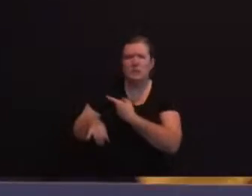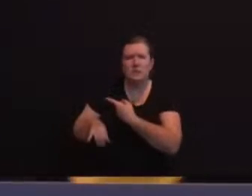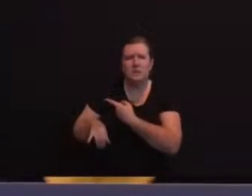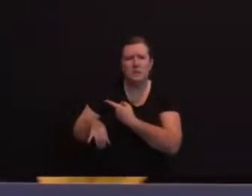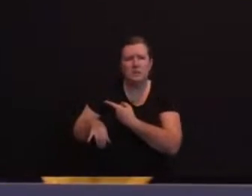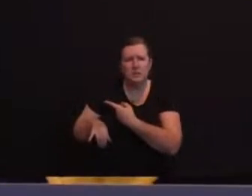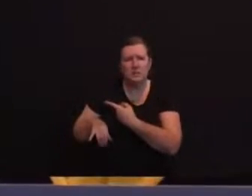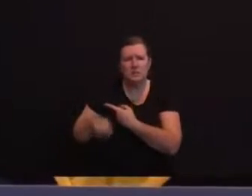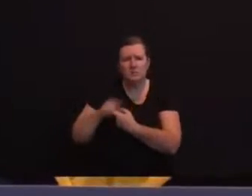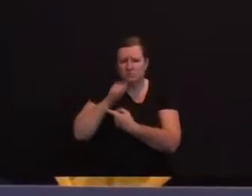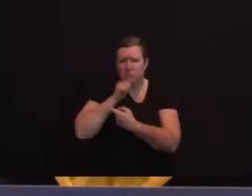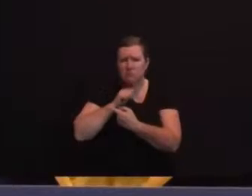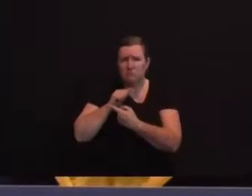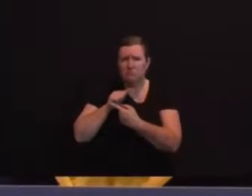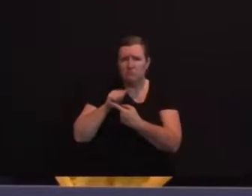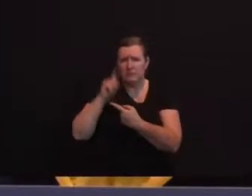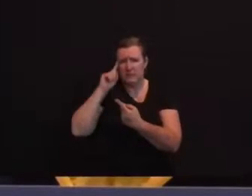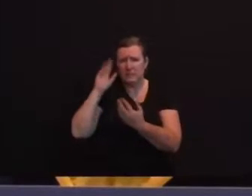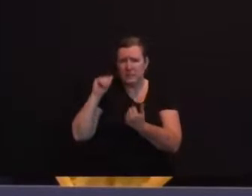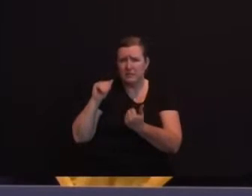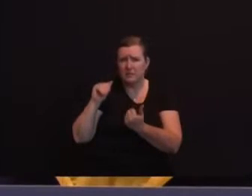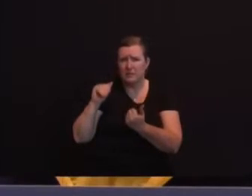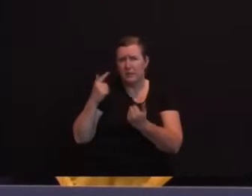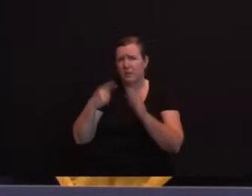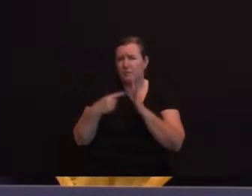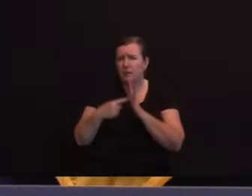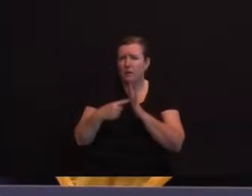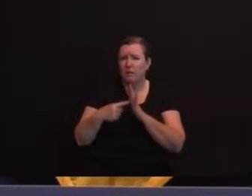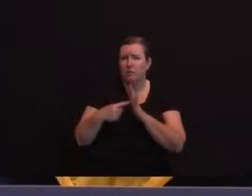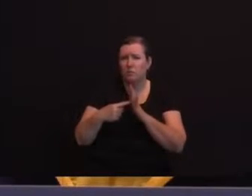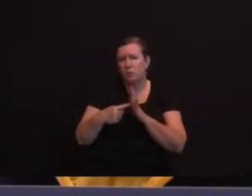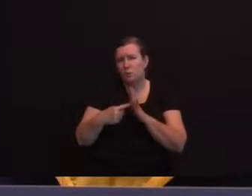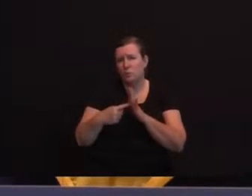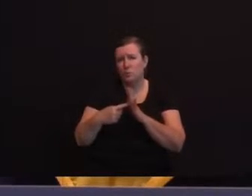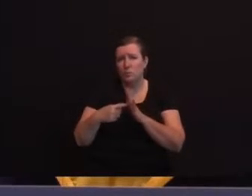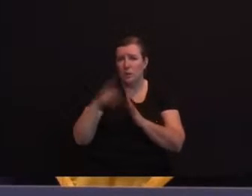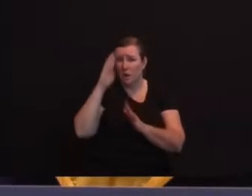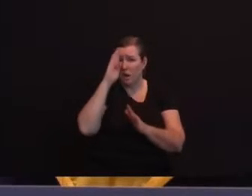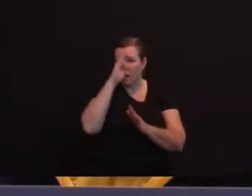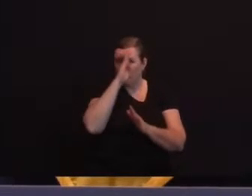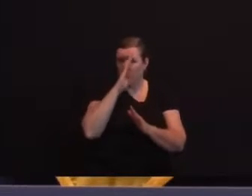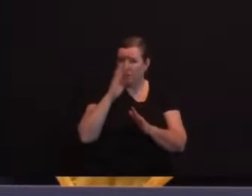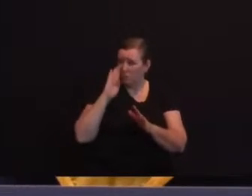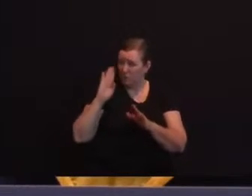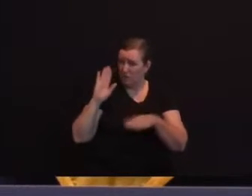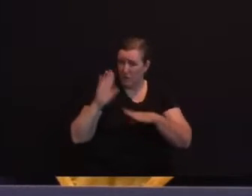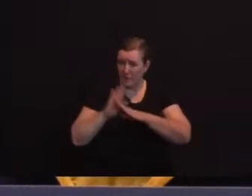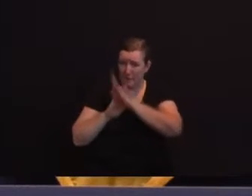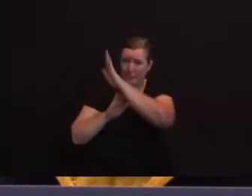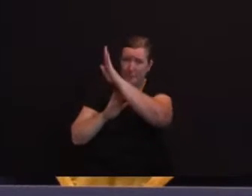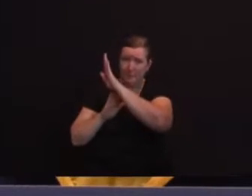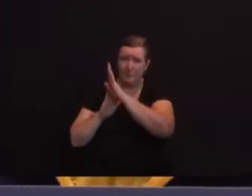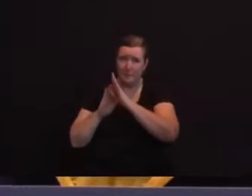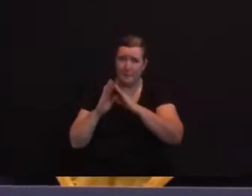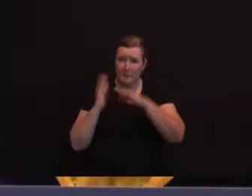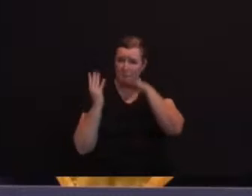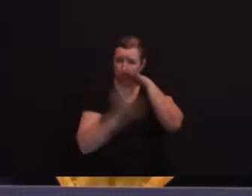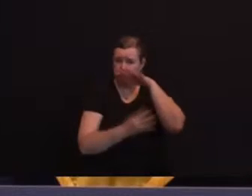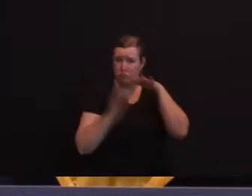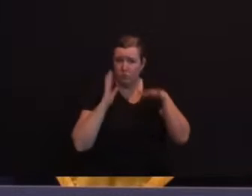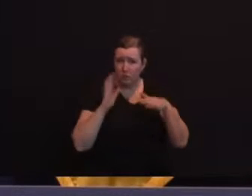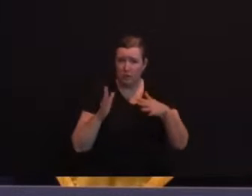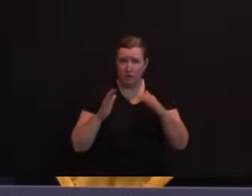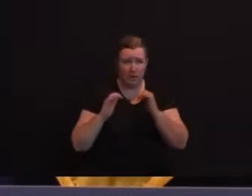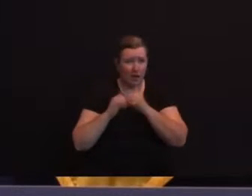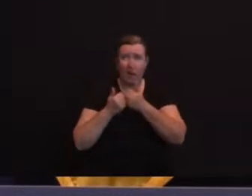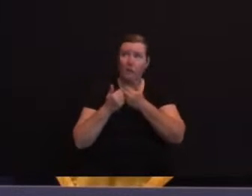expectation. I think the models show us that hospitalizations are going up. The question is how high, and that's based on our